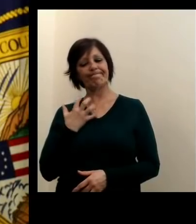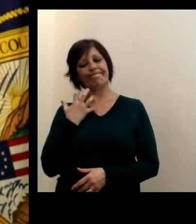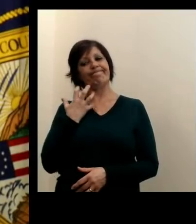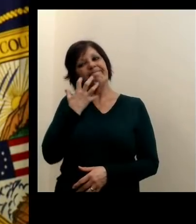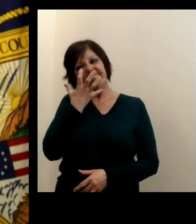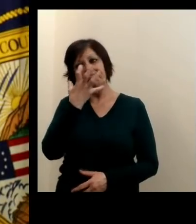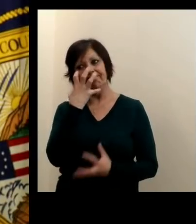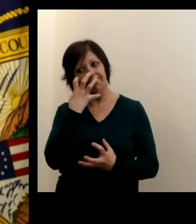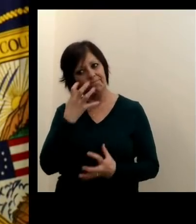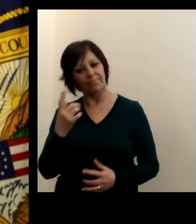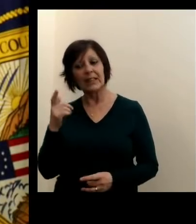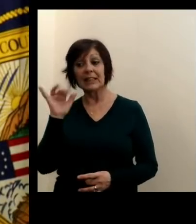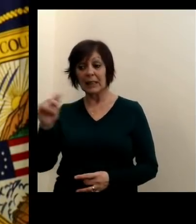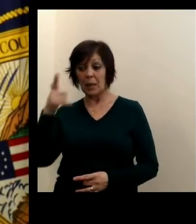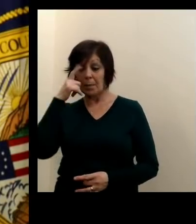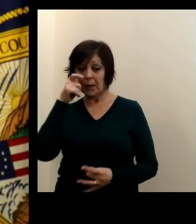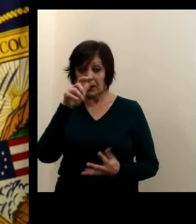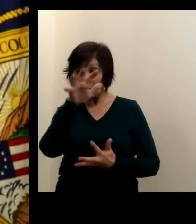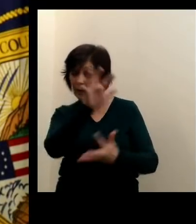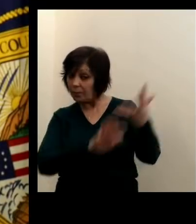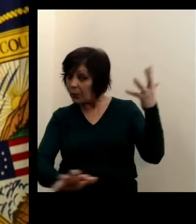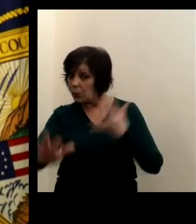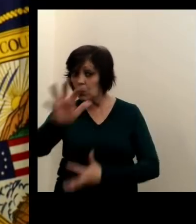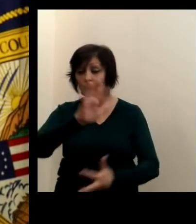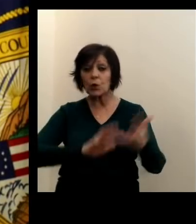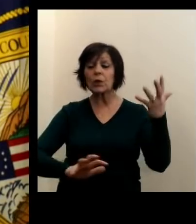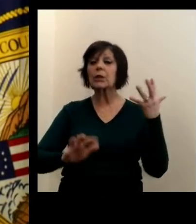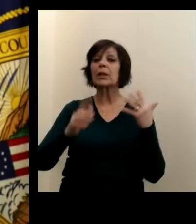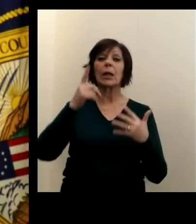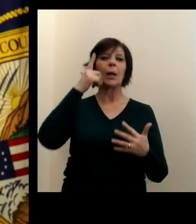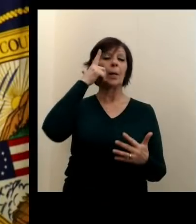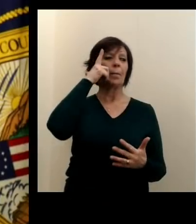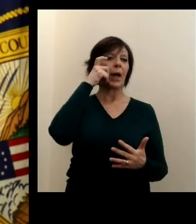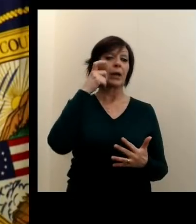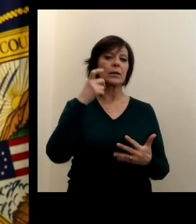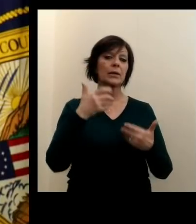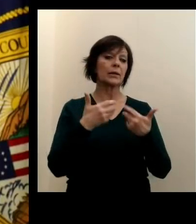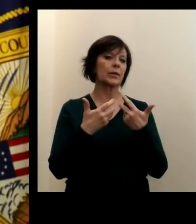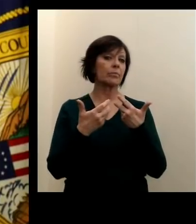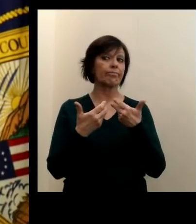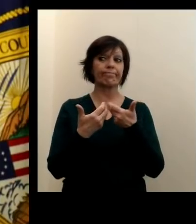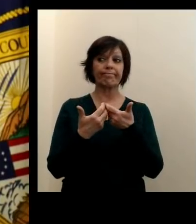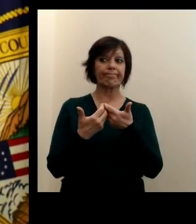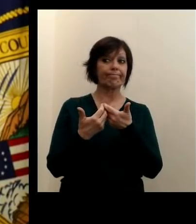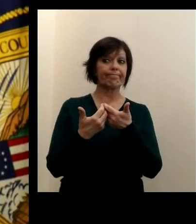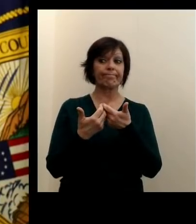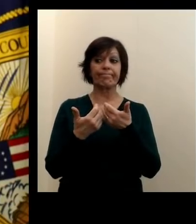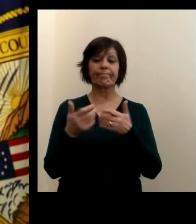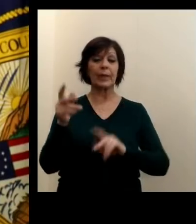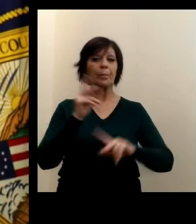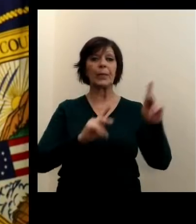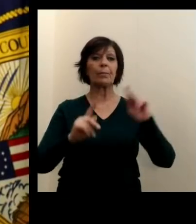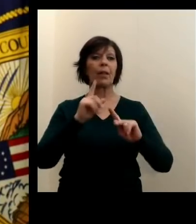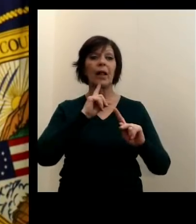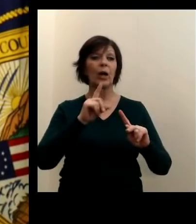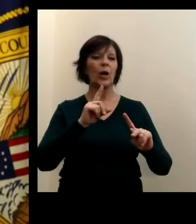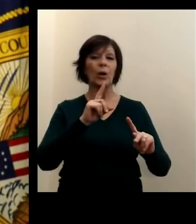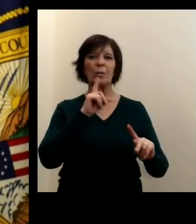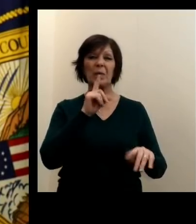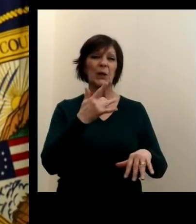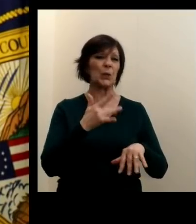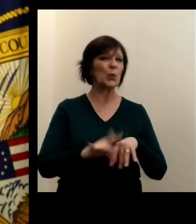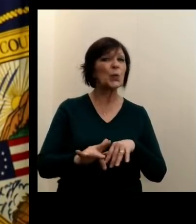of the confusion that's out there? Is that because of the way that people are, you reference people are treating county